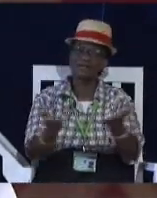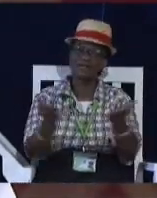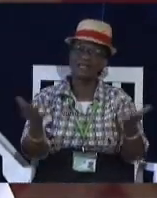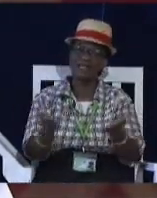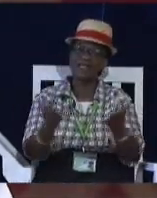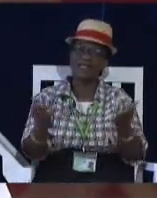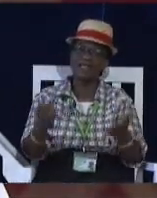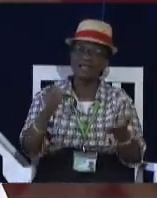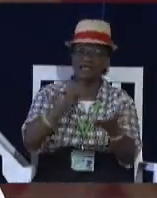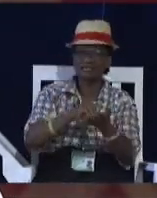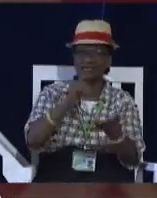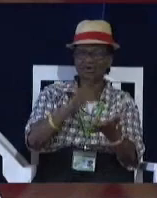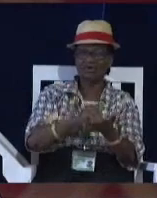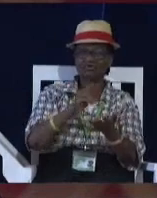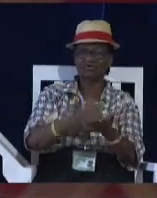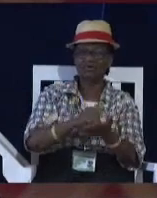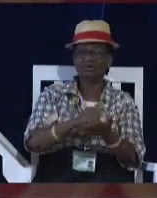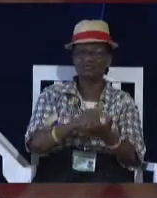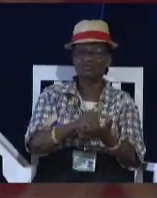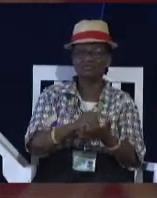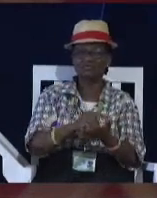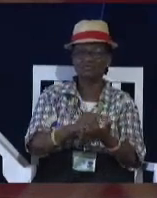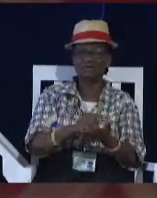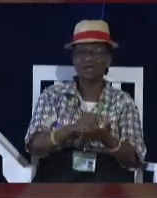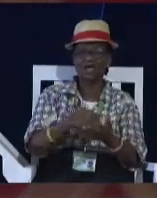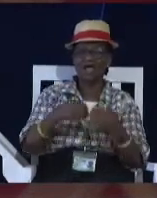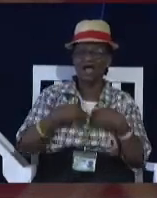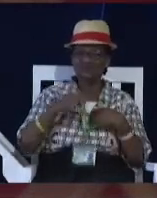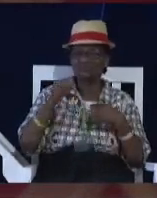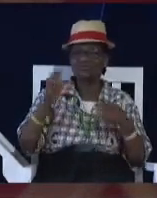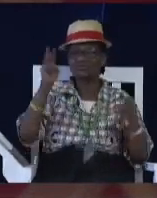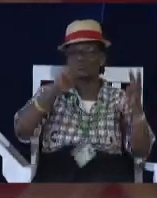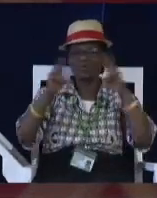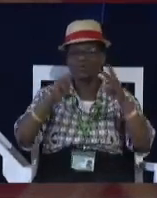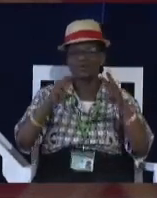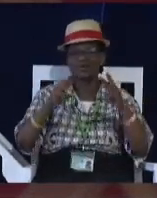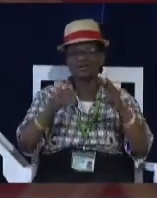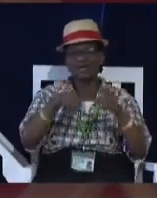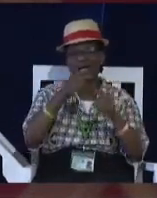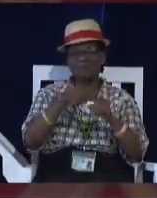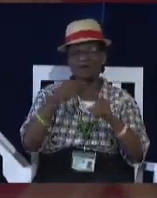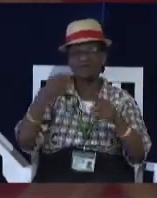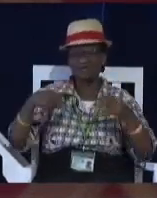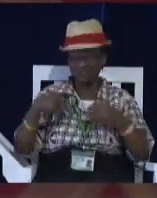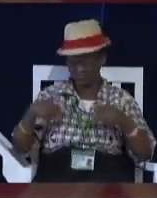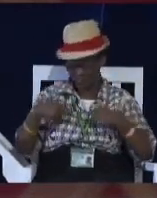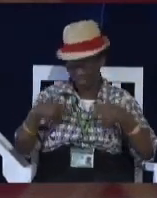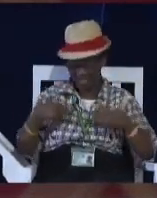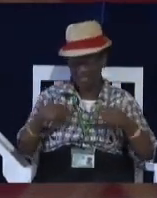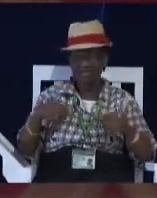The doctors have been worried about the pain in your chest.